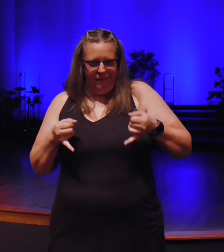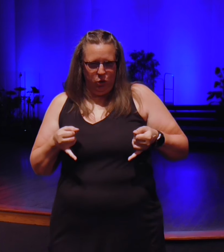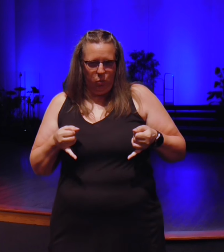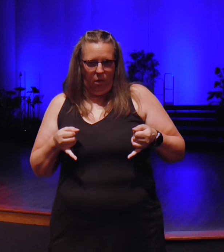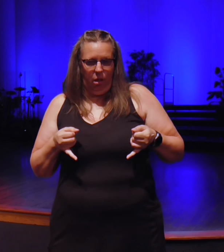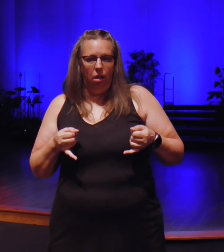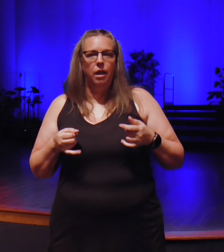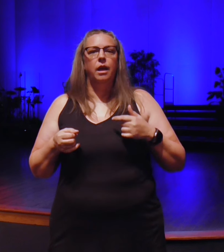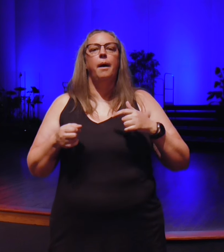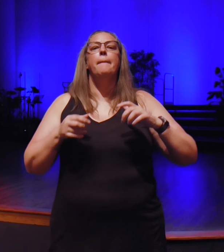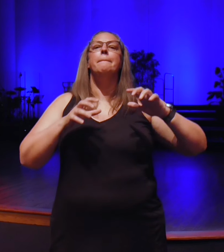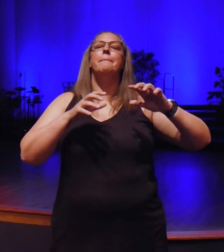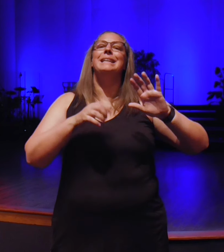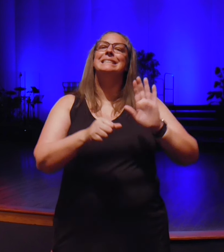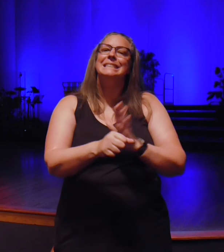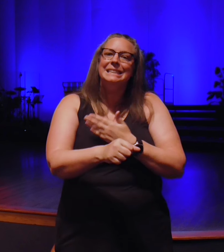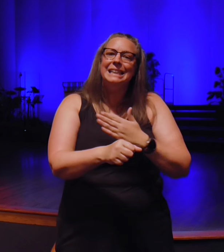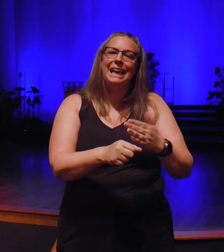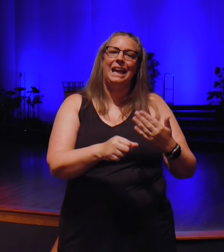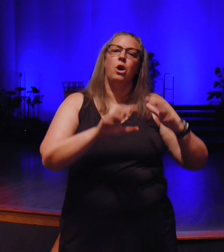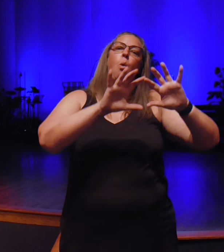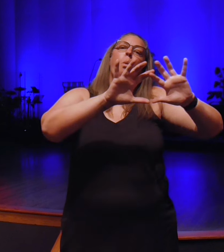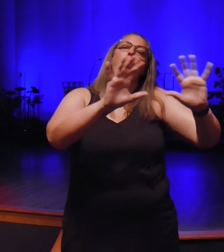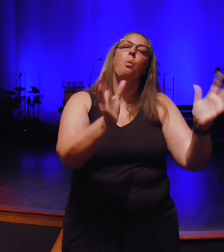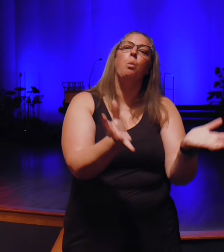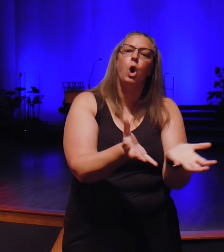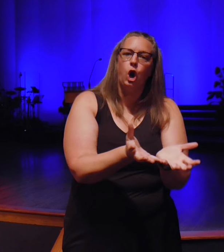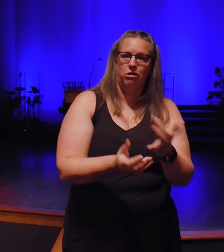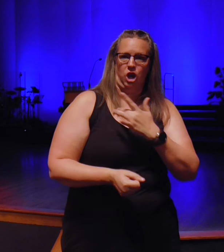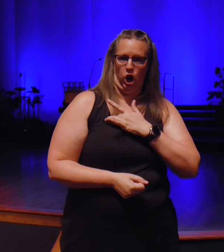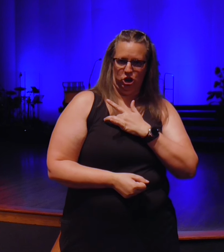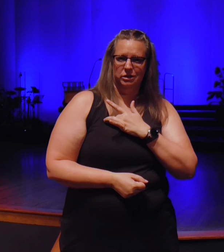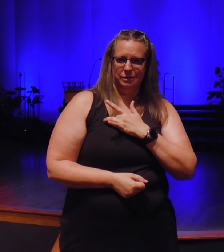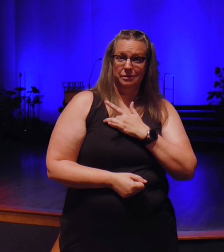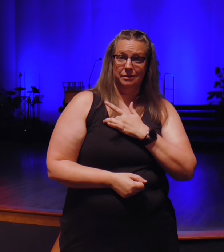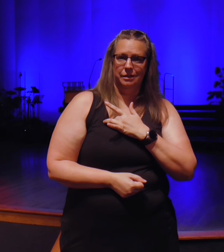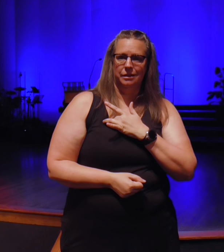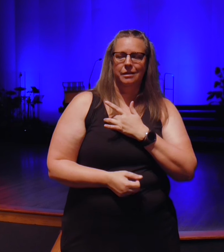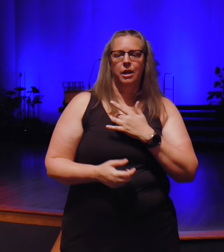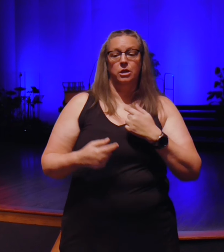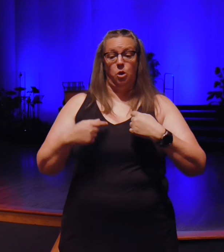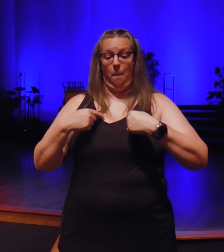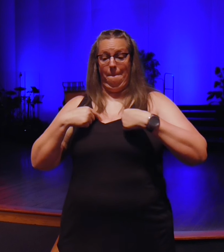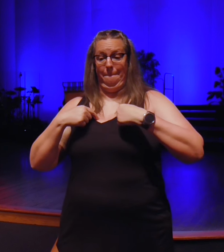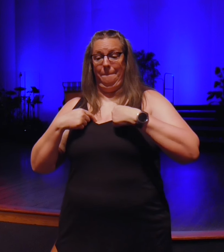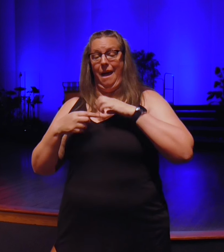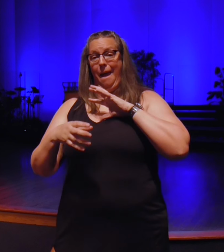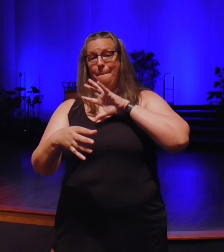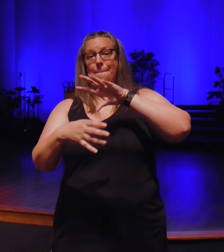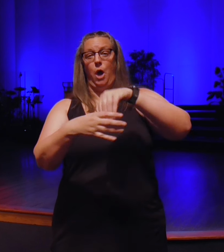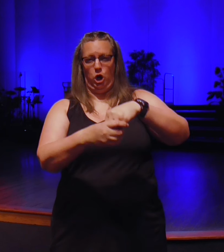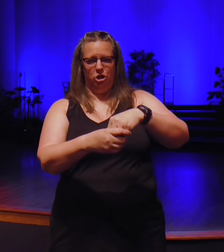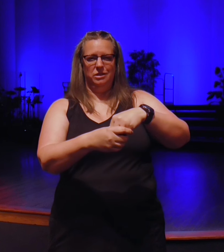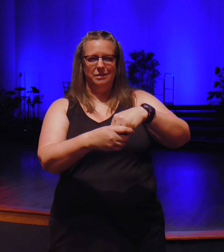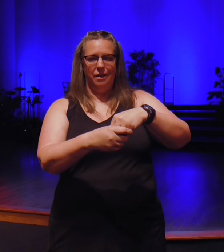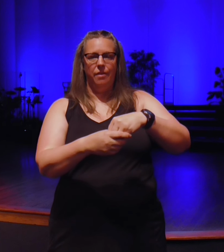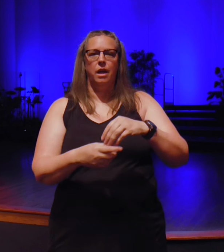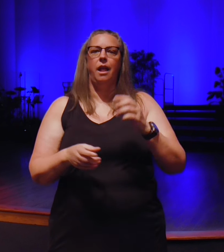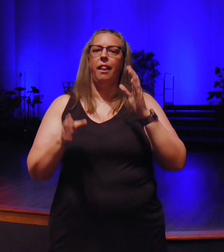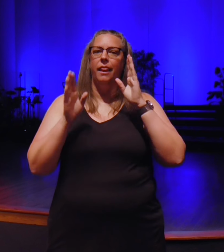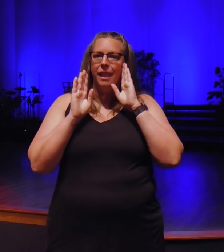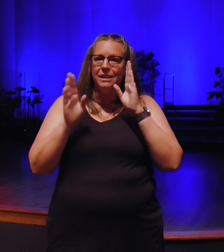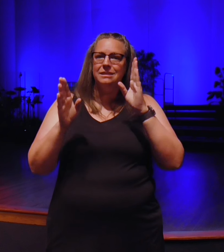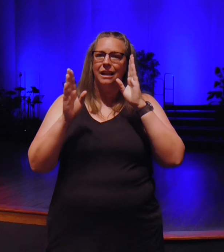song, singing our uniqueness and our oneness into being. Listen, listen, listen